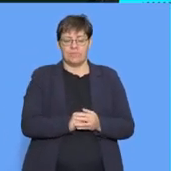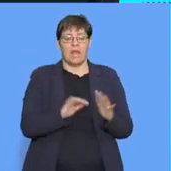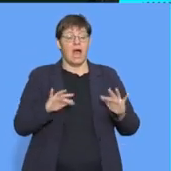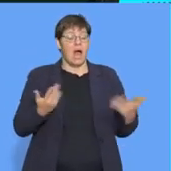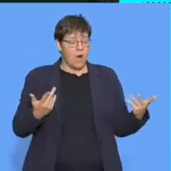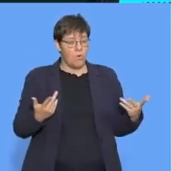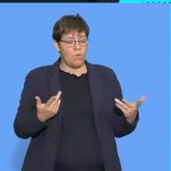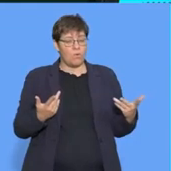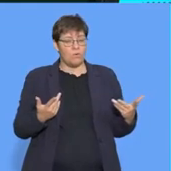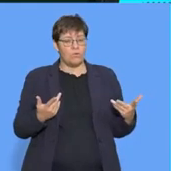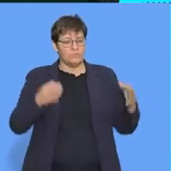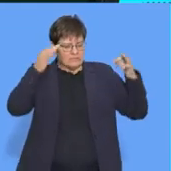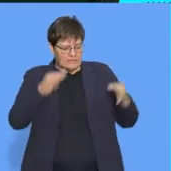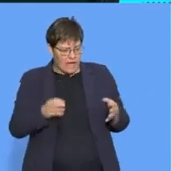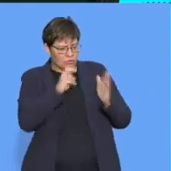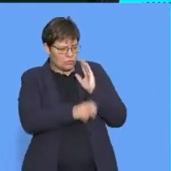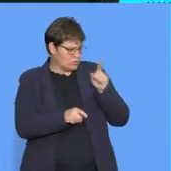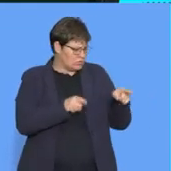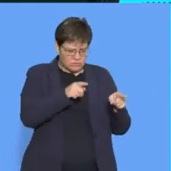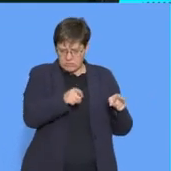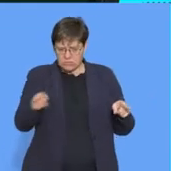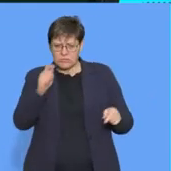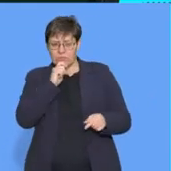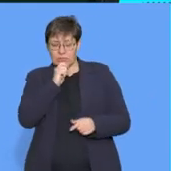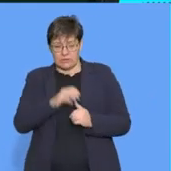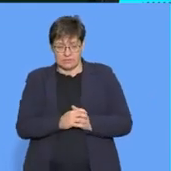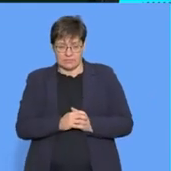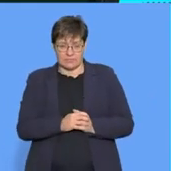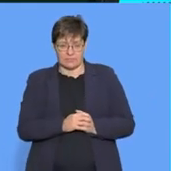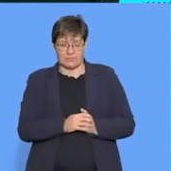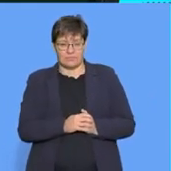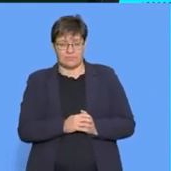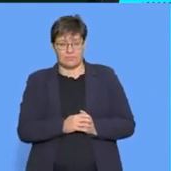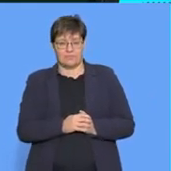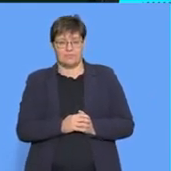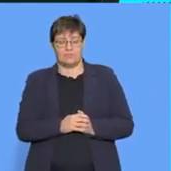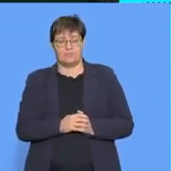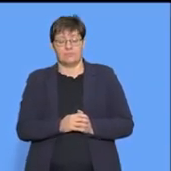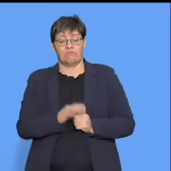recap how we can decide which rule to use. Let's go.